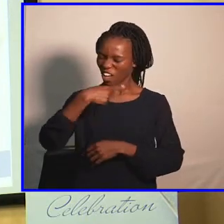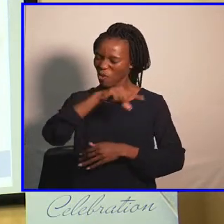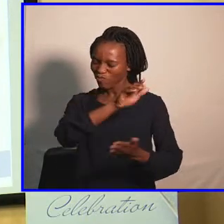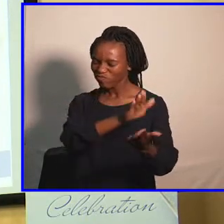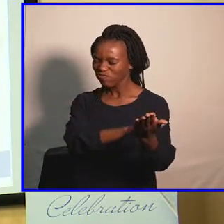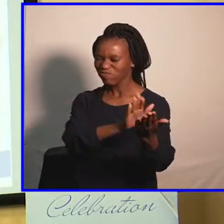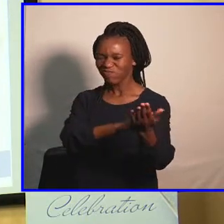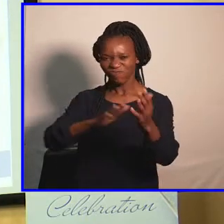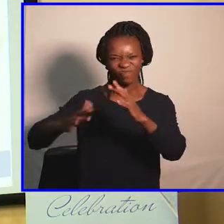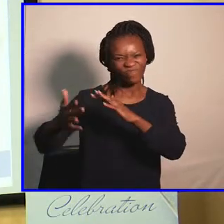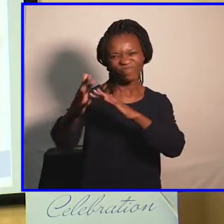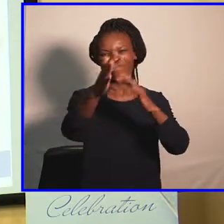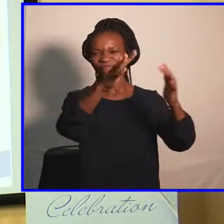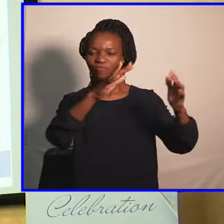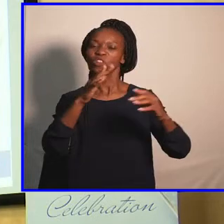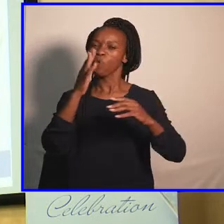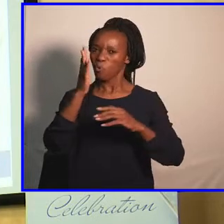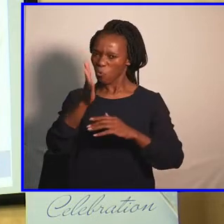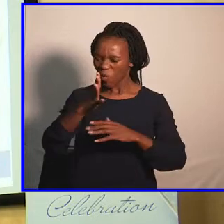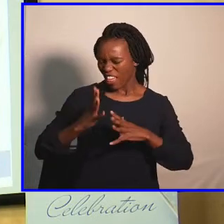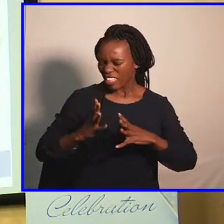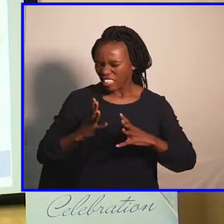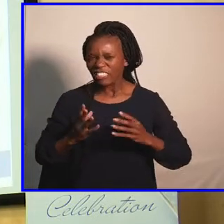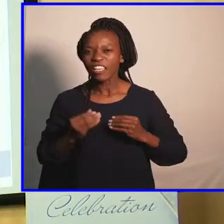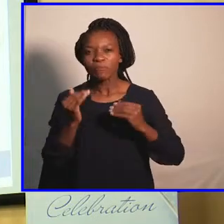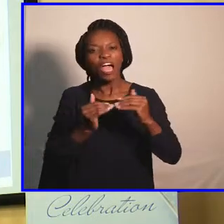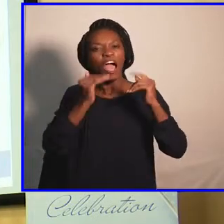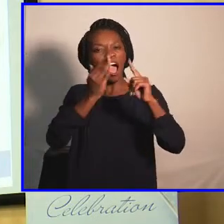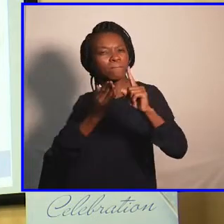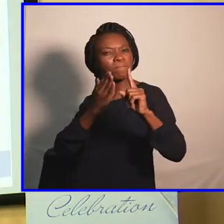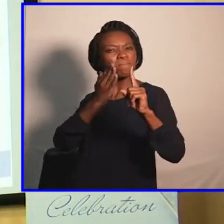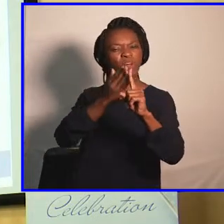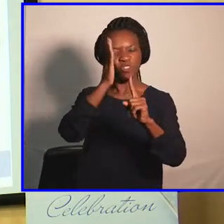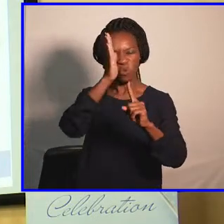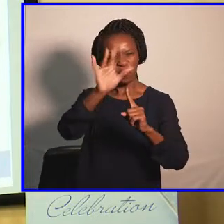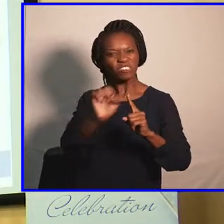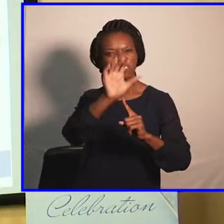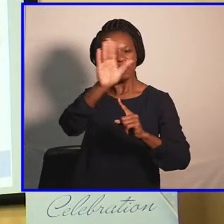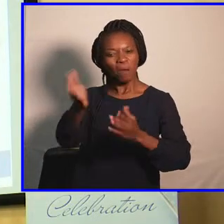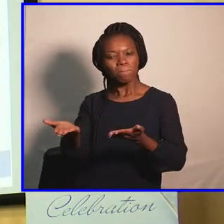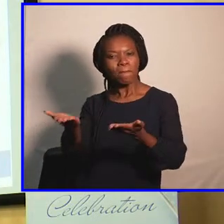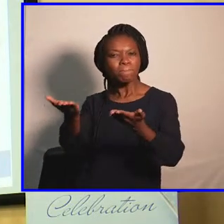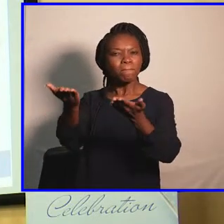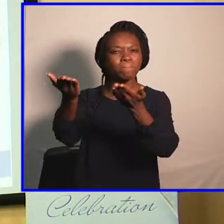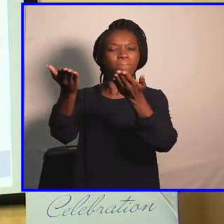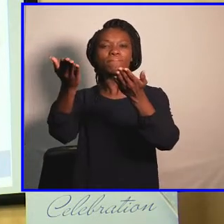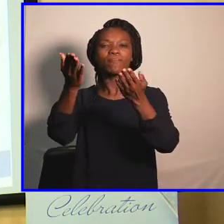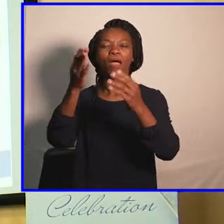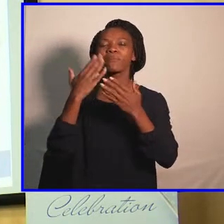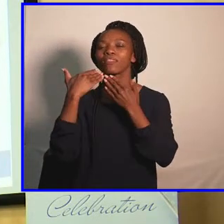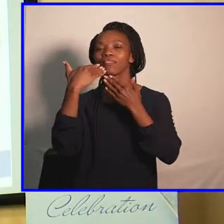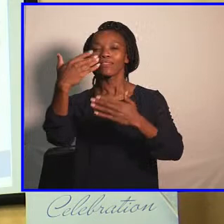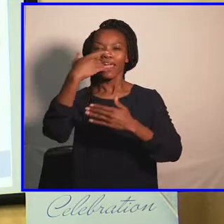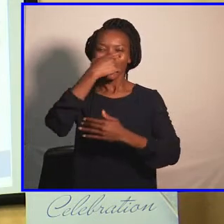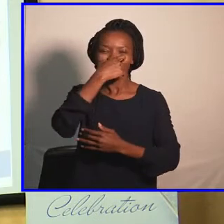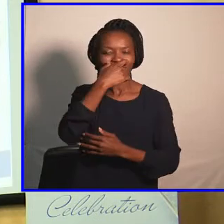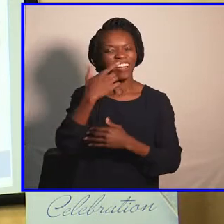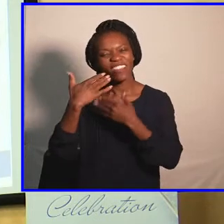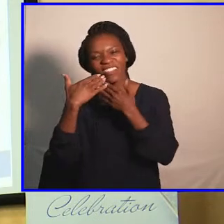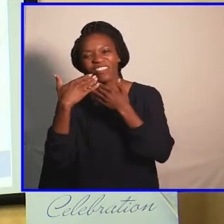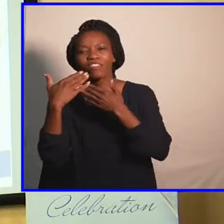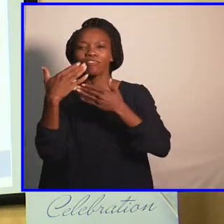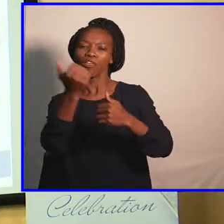siyayivuma sizayithatha i-higher purpose sizayibeka i-country ibe kwilizwe eliphezulu siyabulela lamaphosa siyabulela